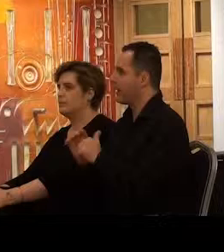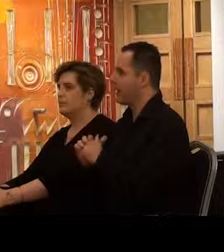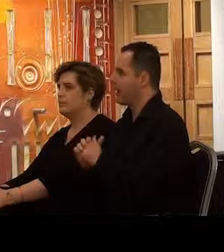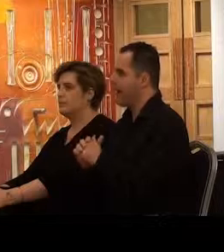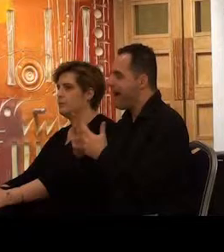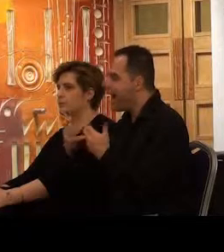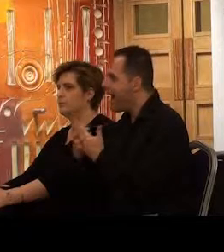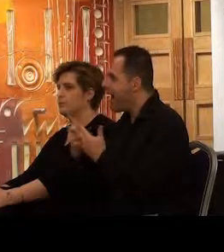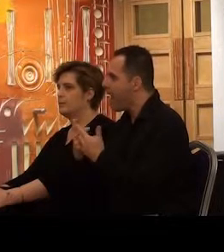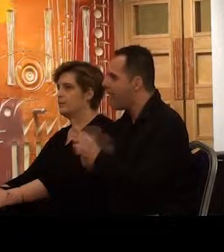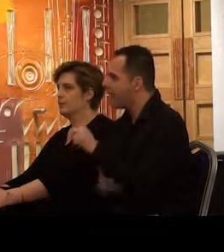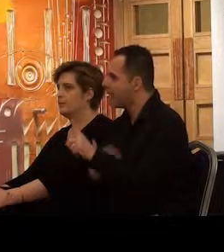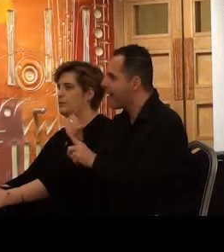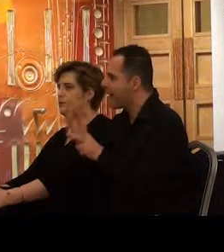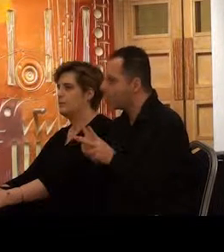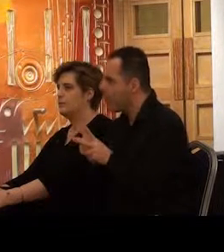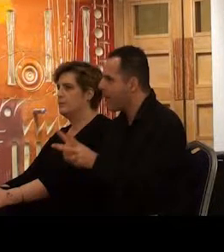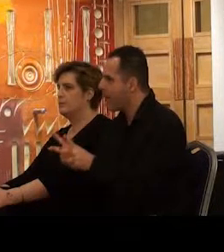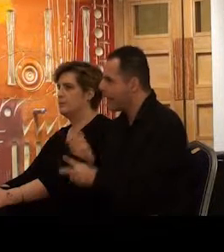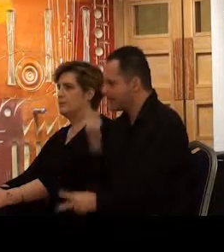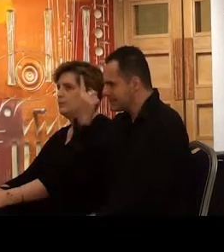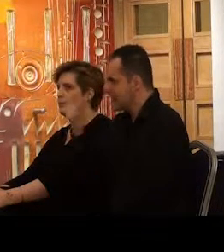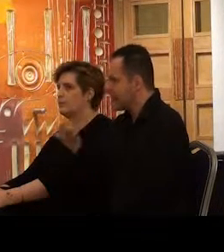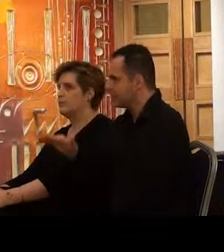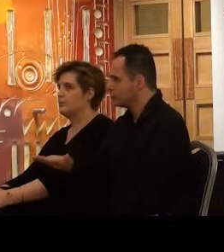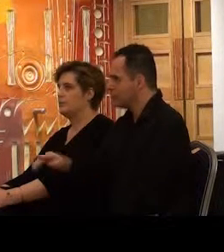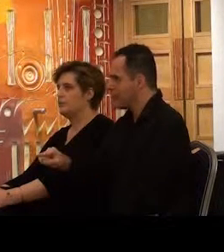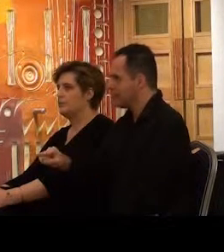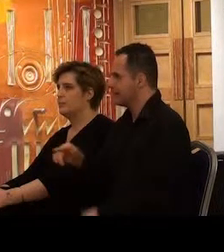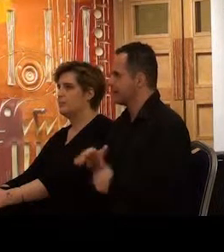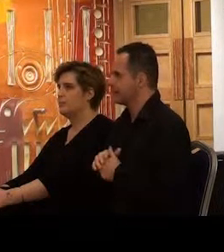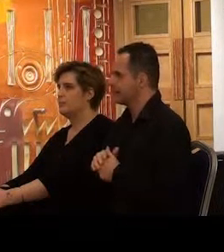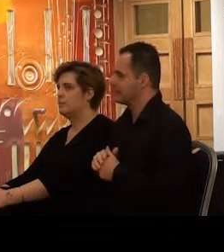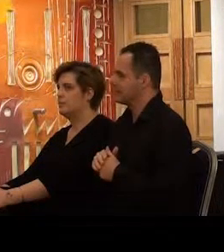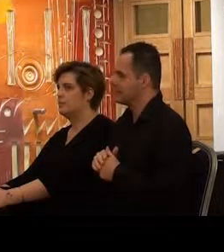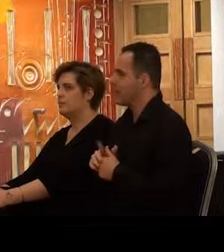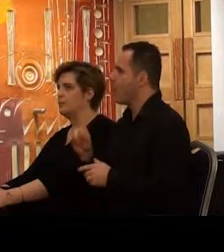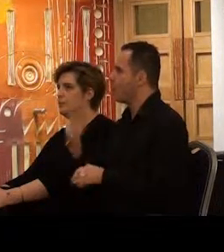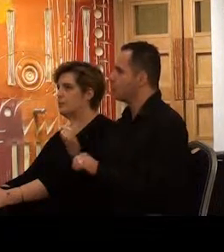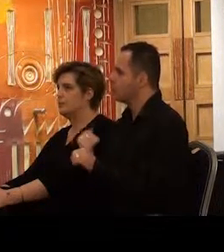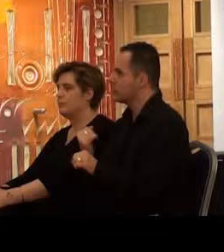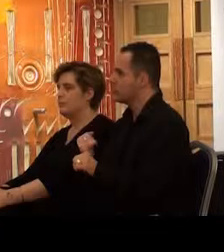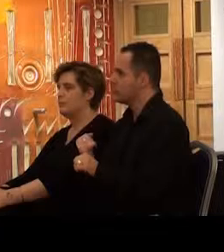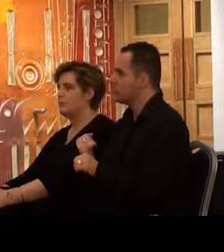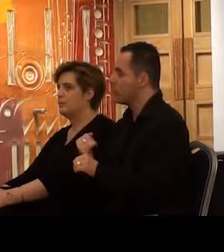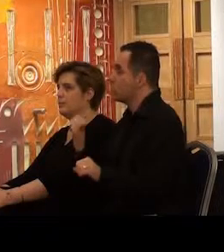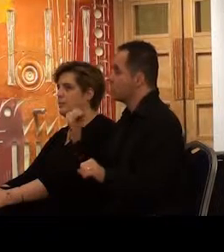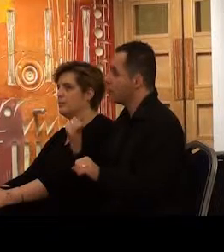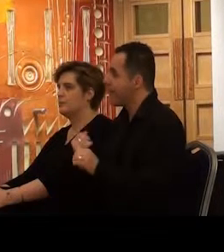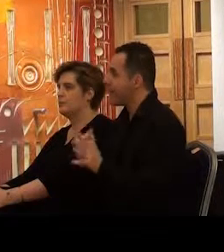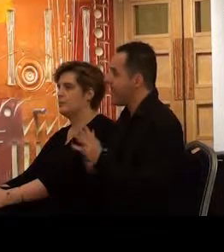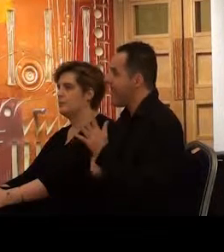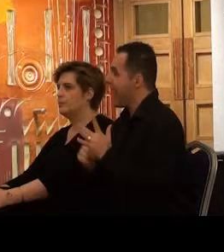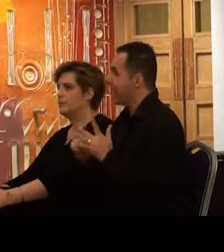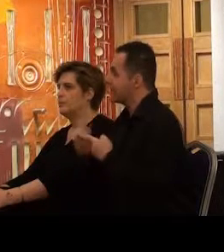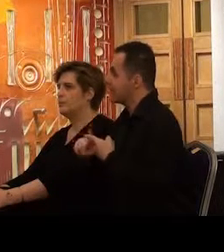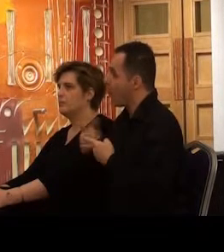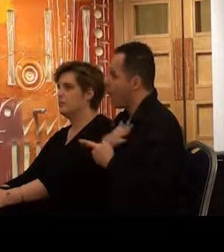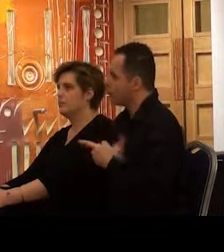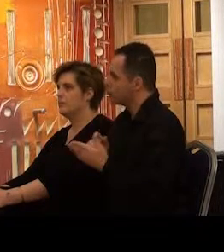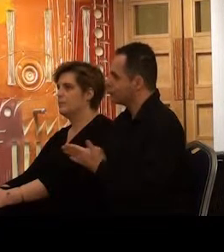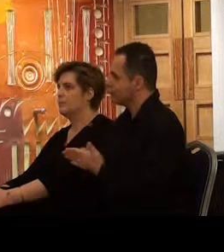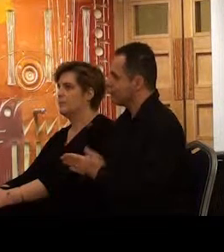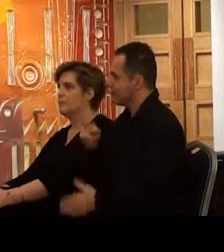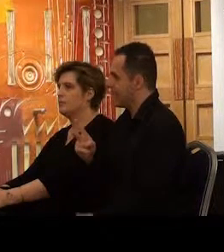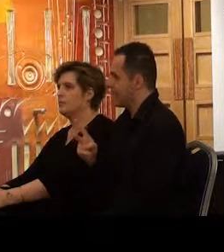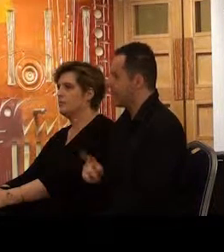constantly about how we find a way through and how we understand this child. And it was about what can we do to give Alice a reason to want to write again. And we hit upon the